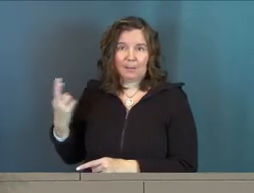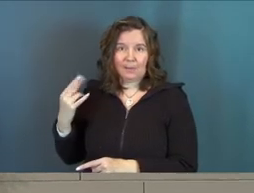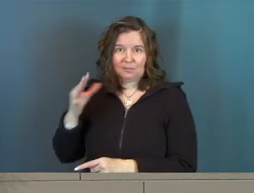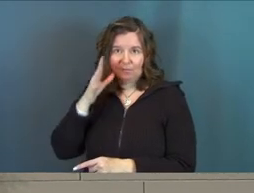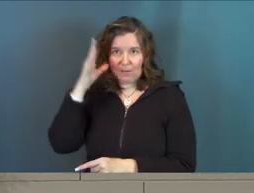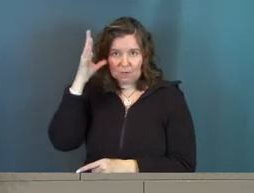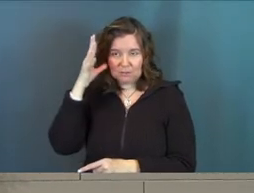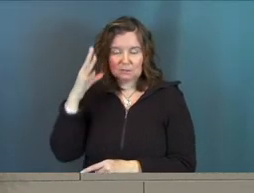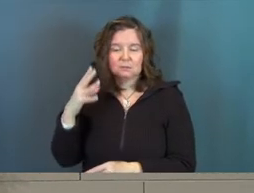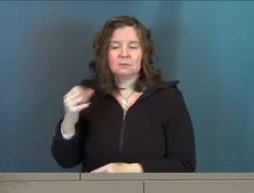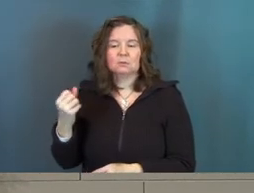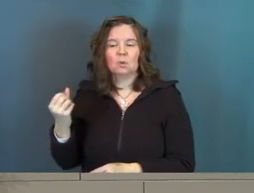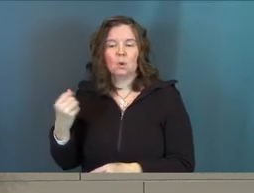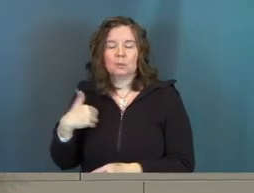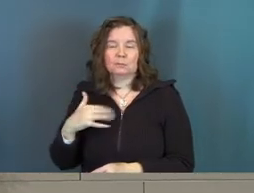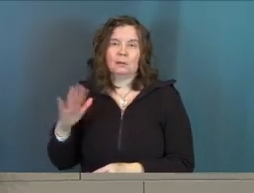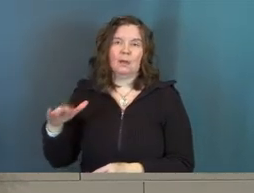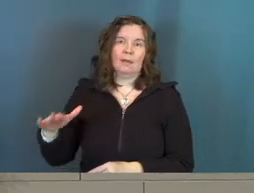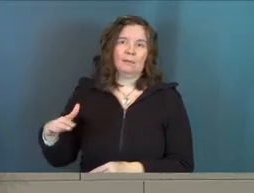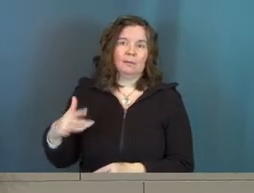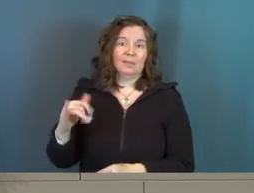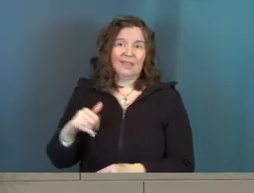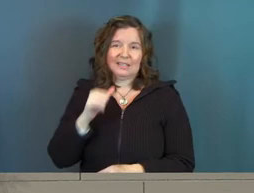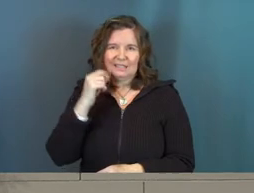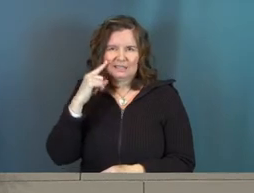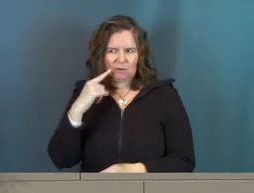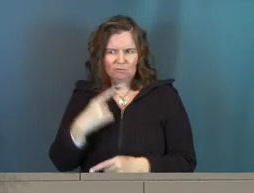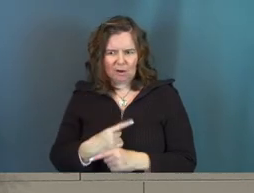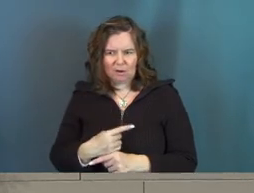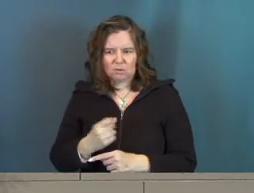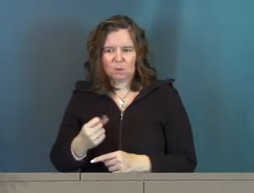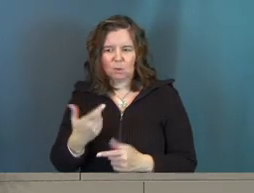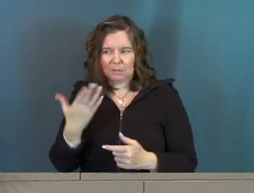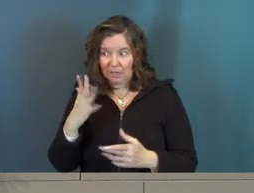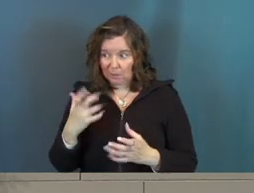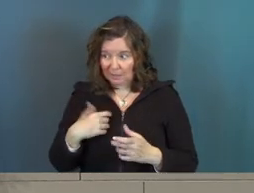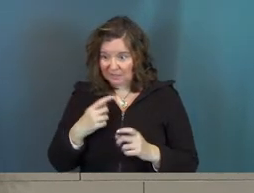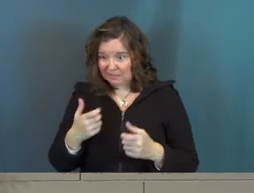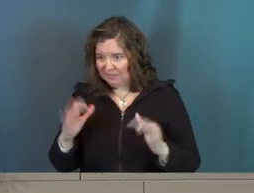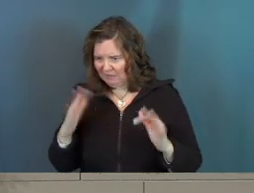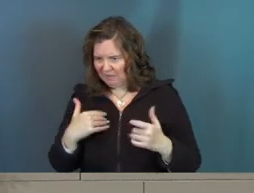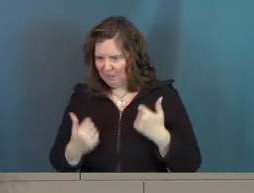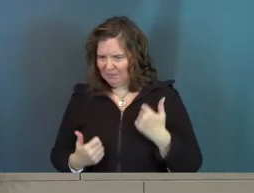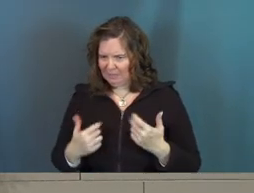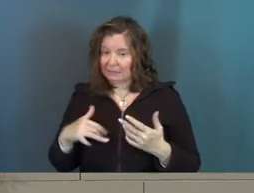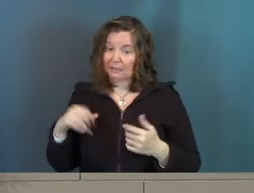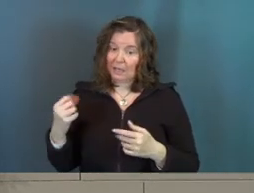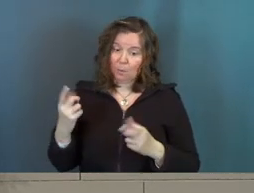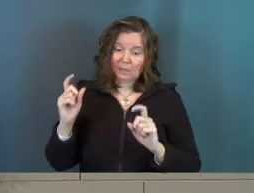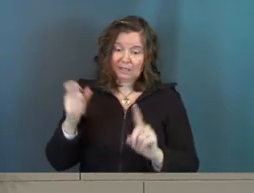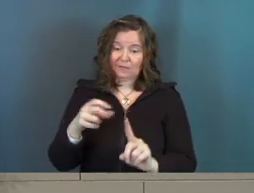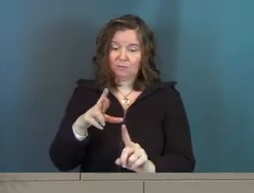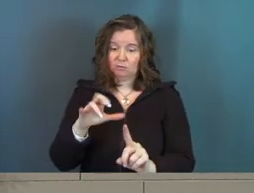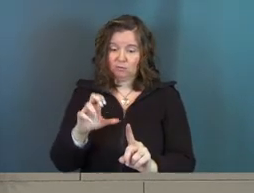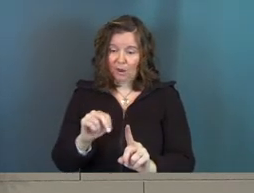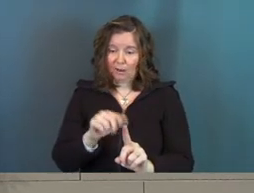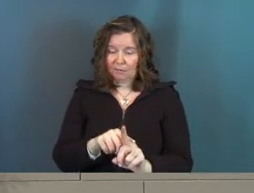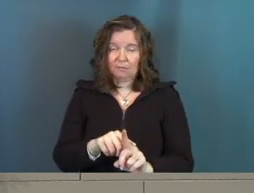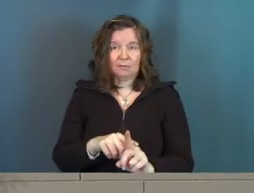friend's parents. And so I was like, hey, that doesn't sound right. You know, it's like, God, you want us to give up a vehicle? It's like, yeah, I do. I want you to give it to